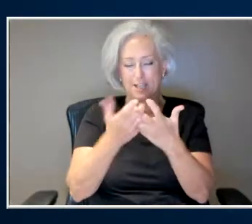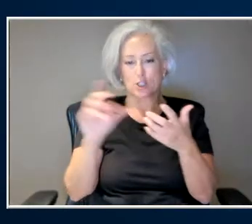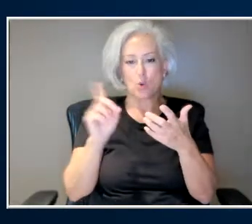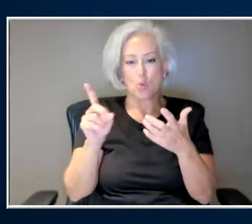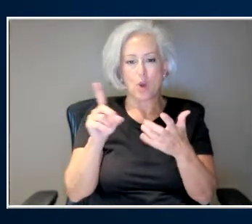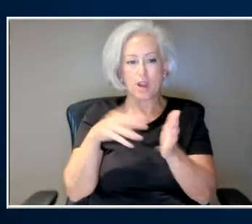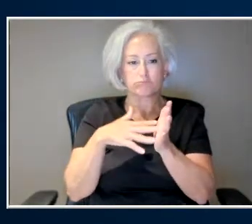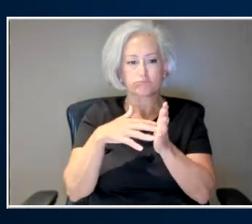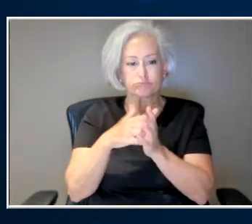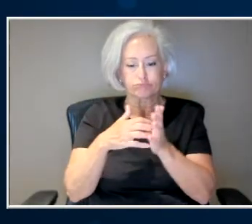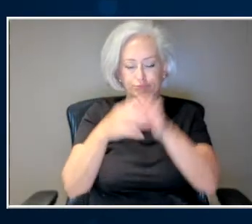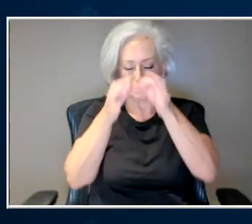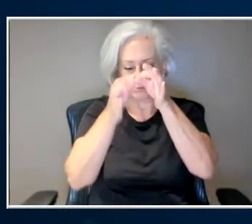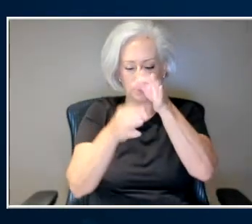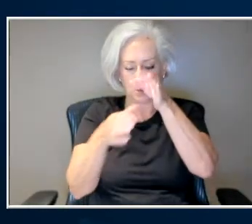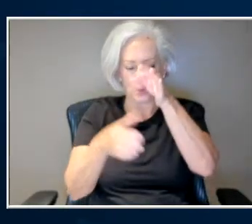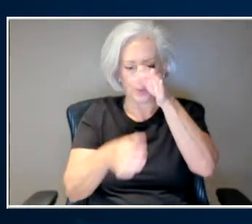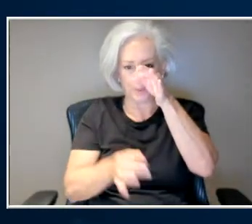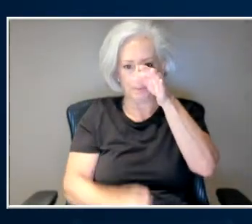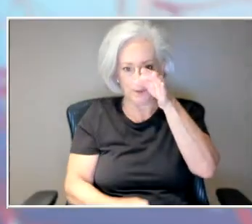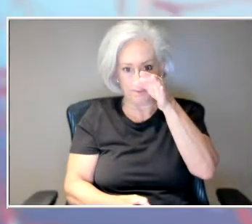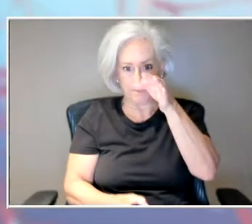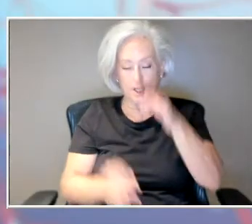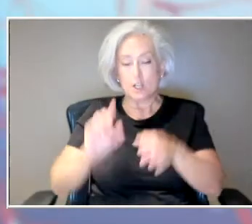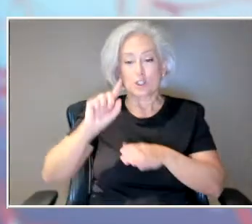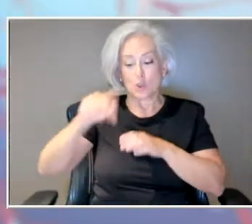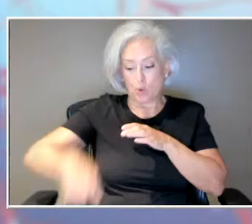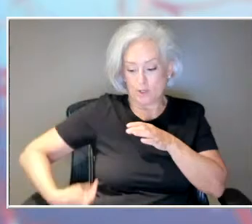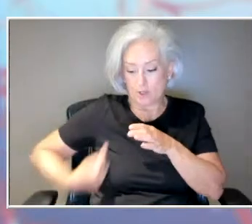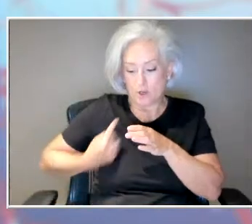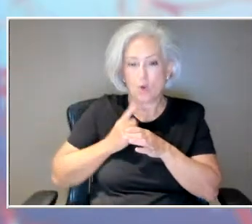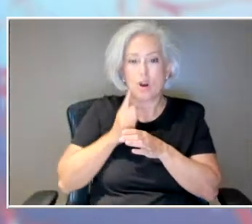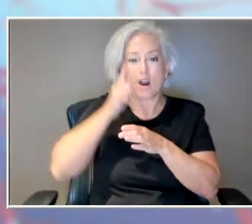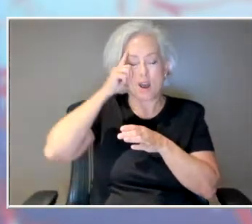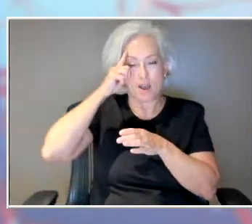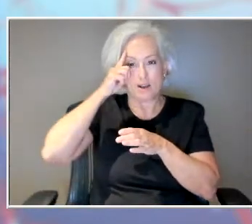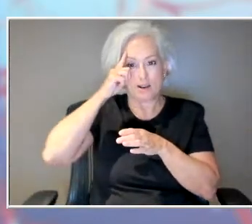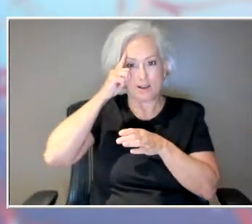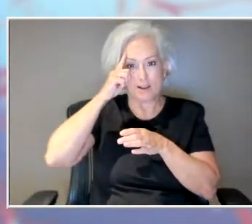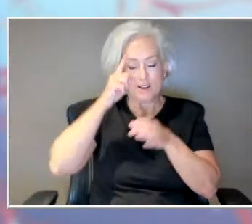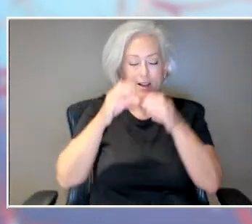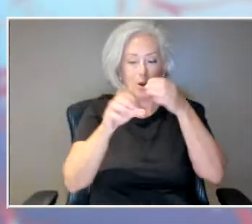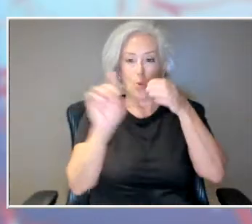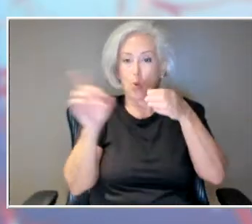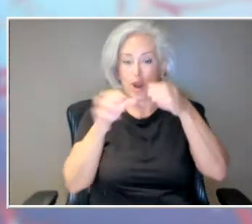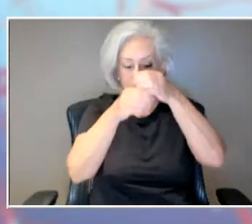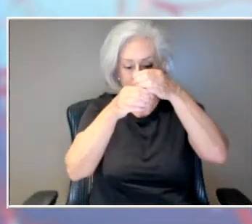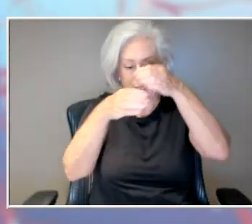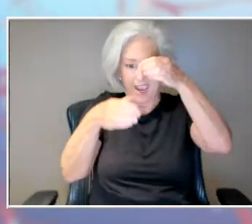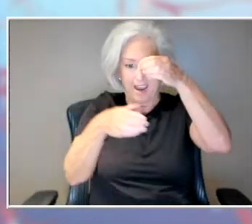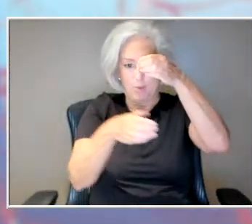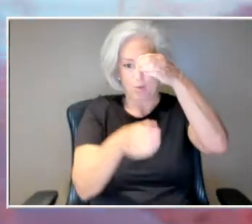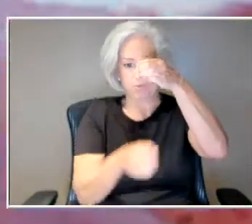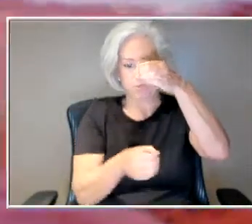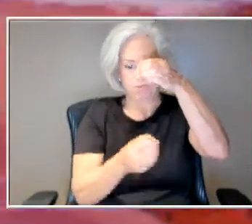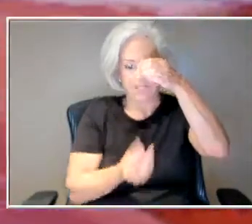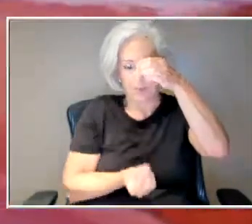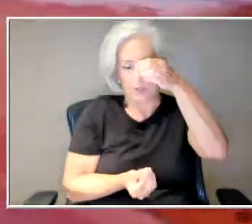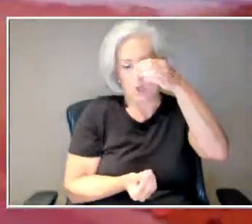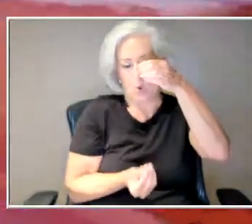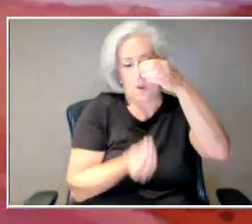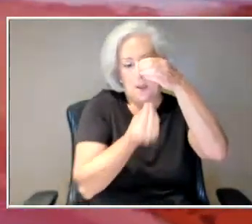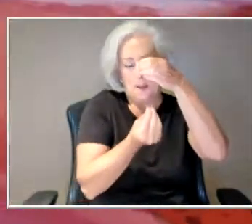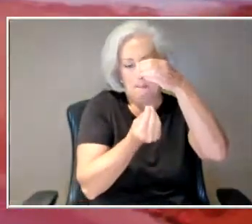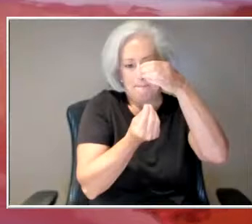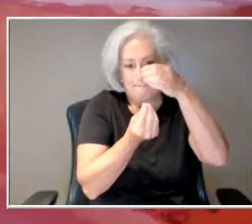device will open up inside of the aneurysm, and it fixates itself to the sides of the